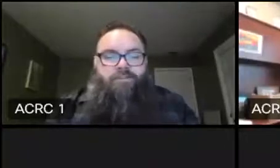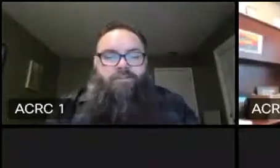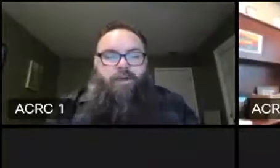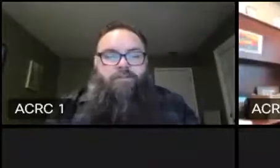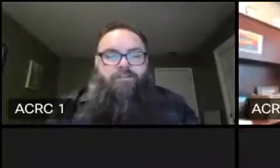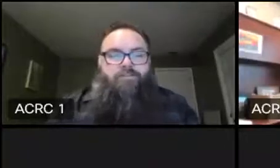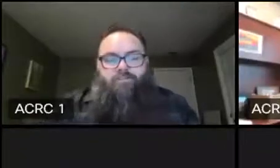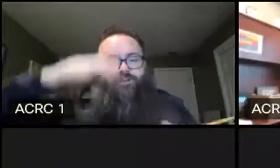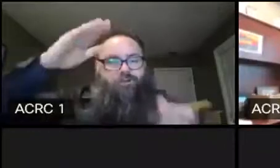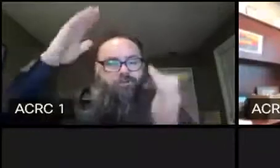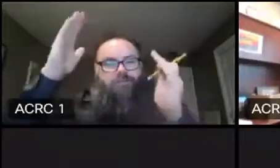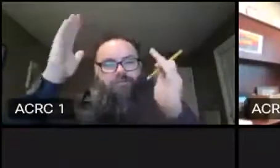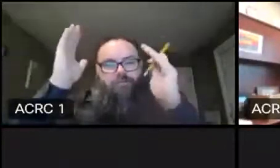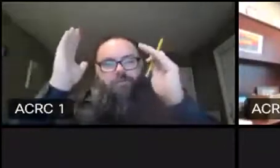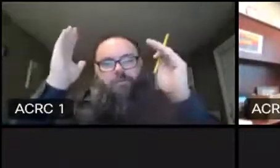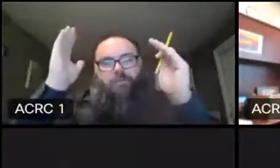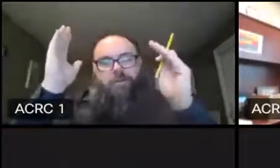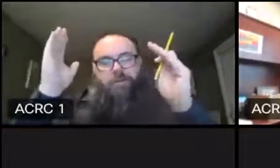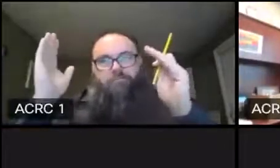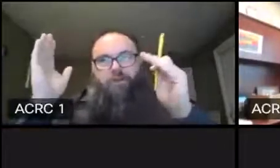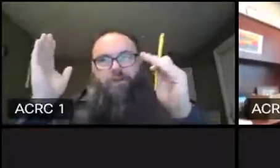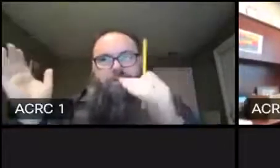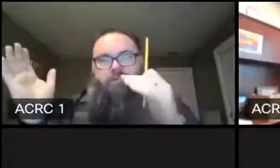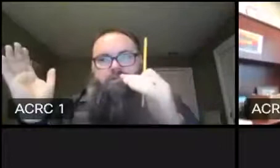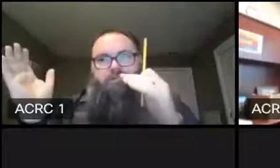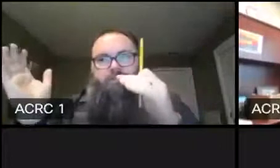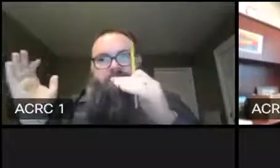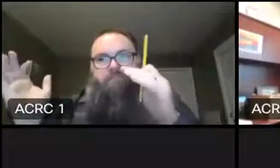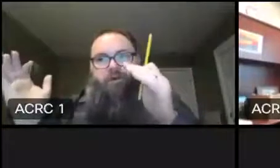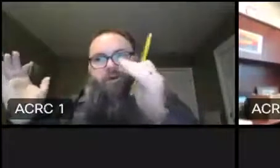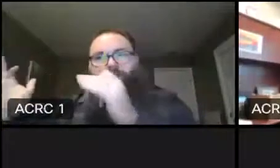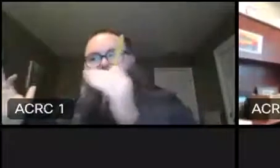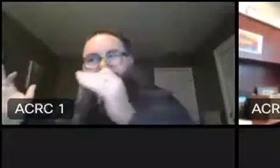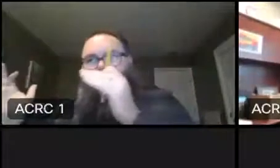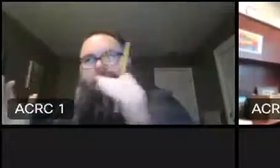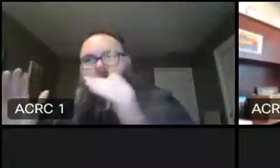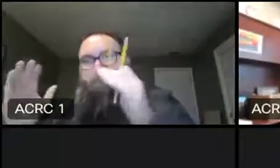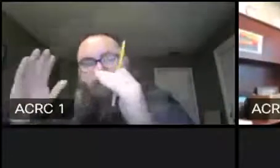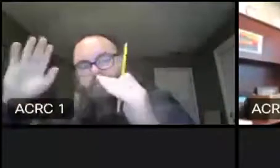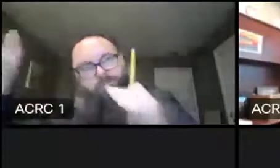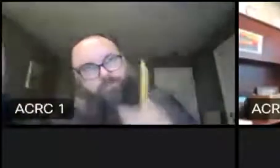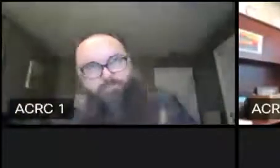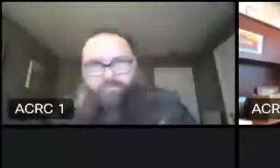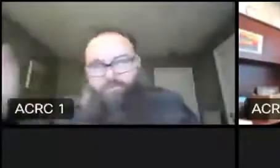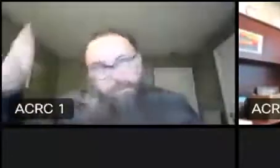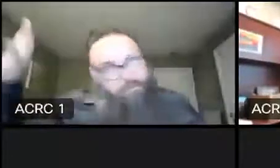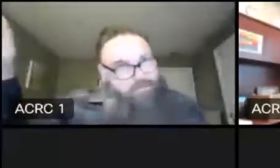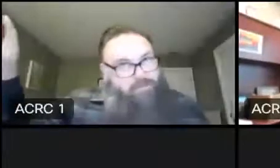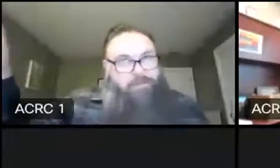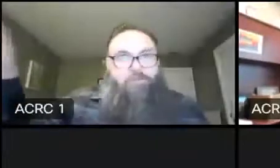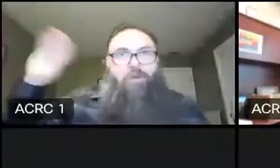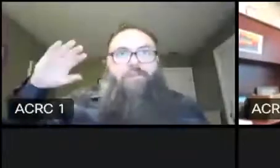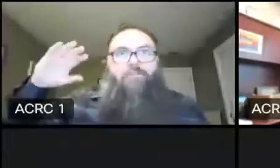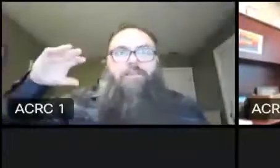want to, prior to the switch over to alternative services going away and back to different